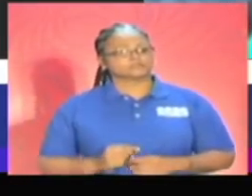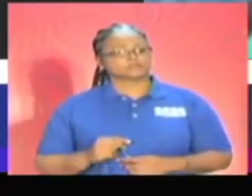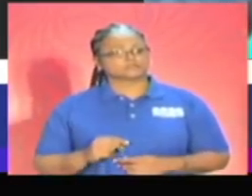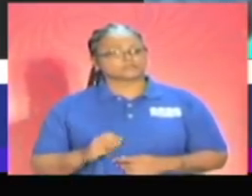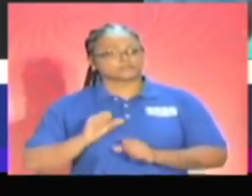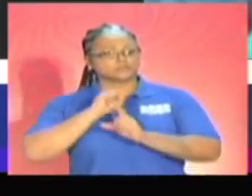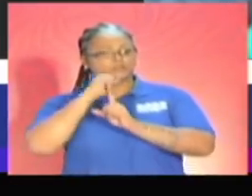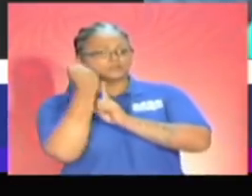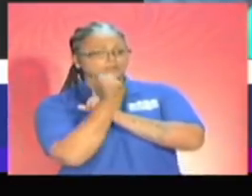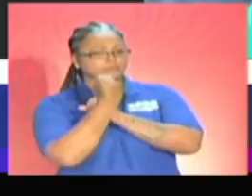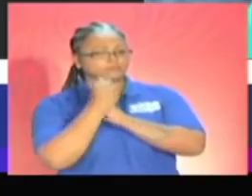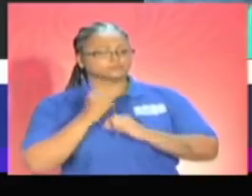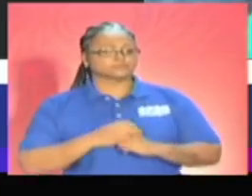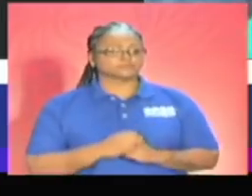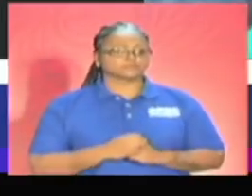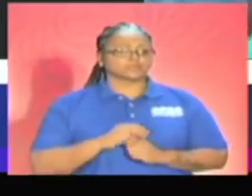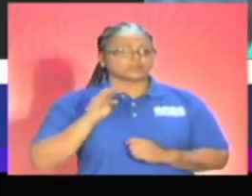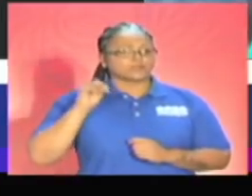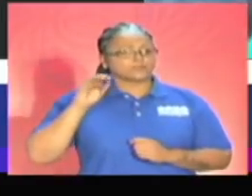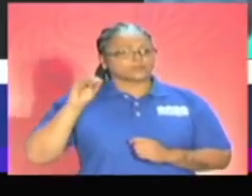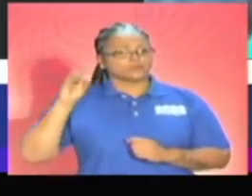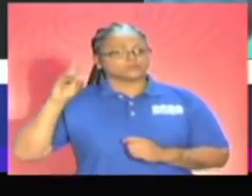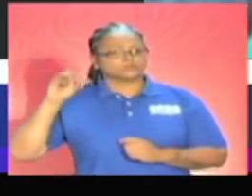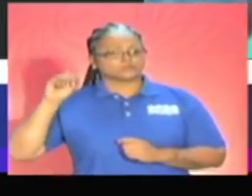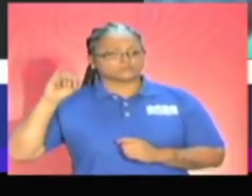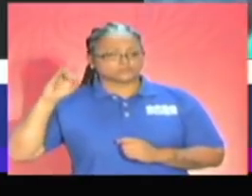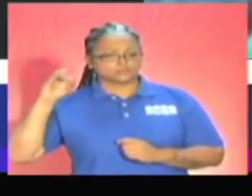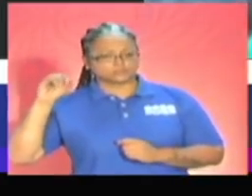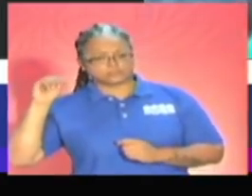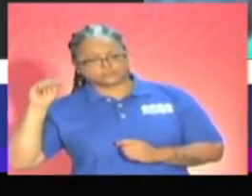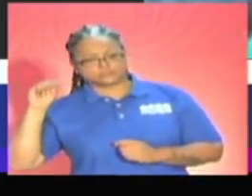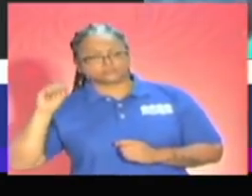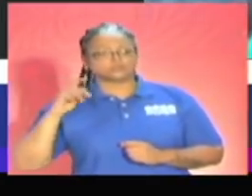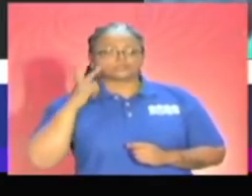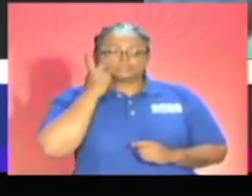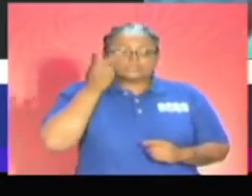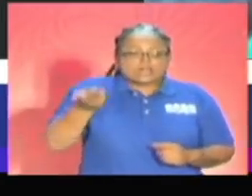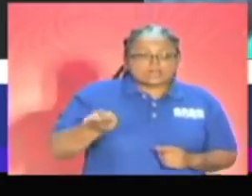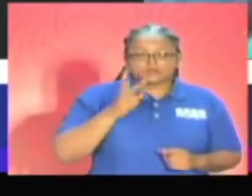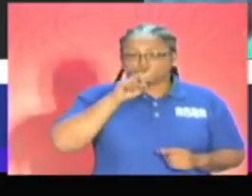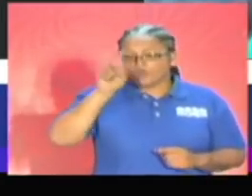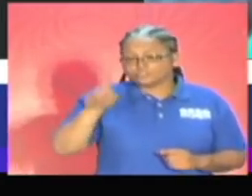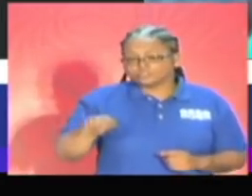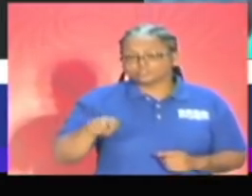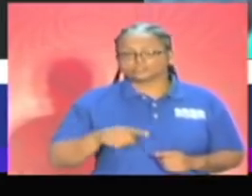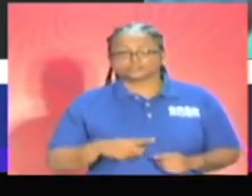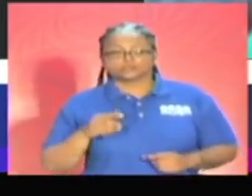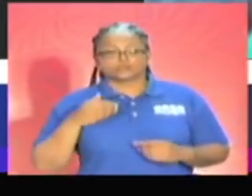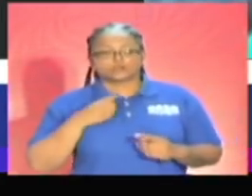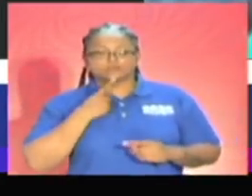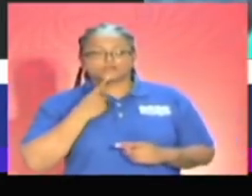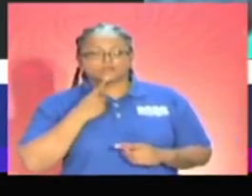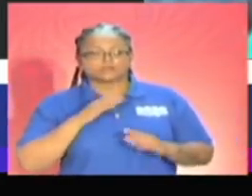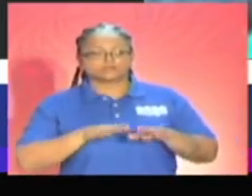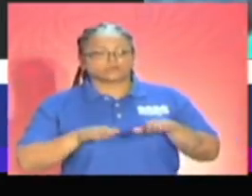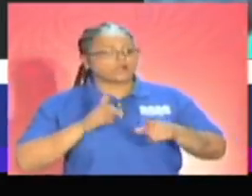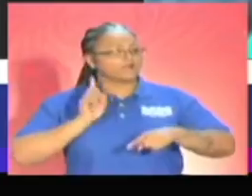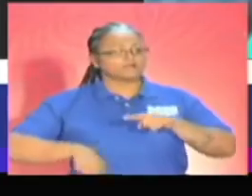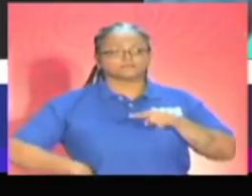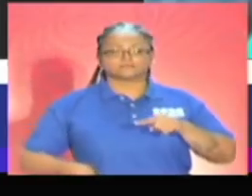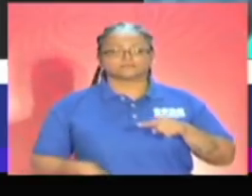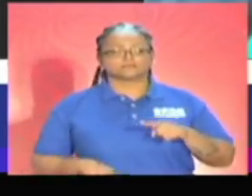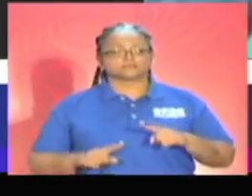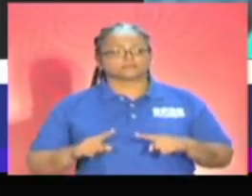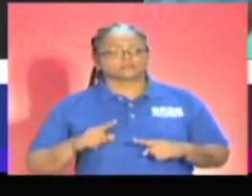and it's saying that children cannot succumb to COVID-19 unless woefully ill due to underlying conditions. That same post